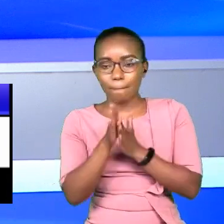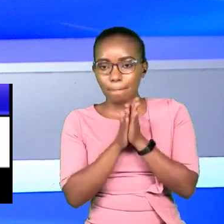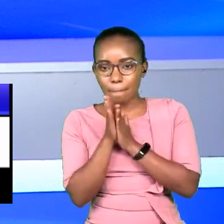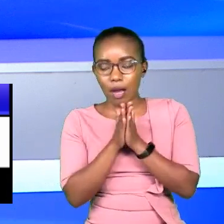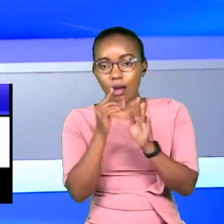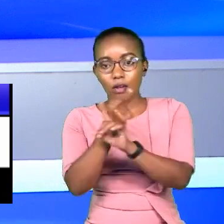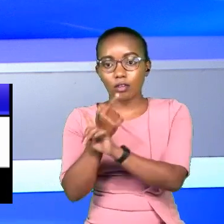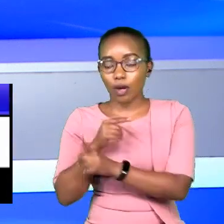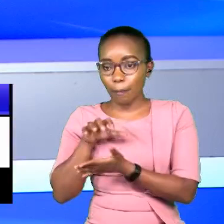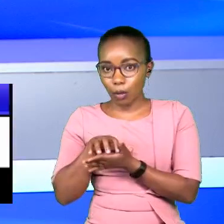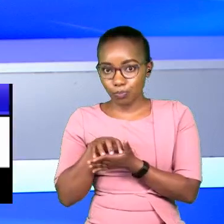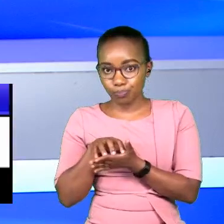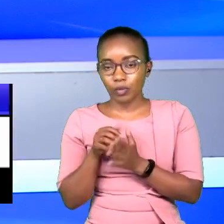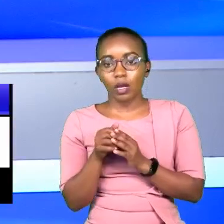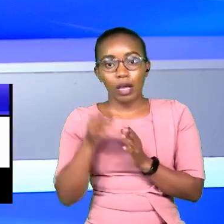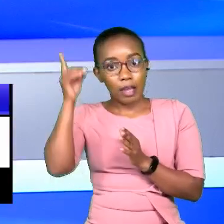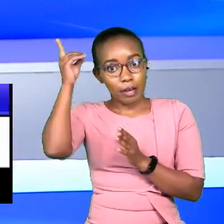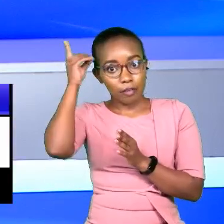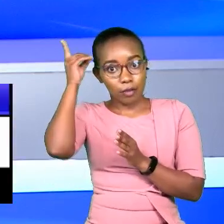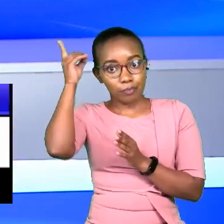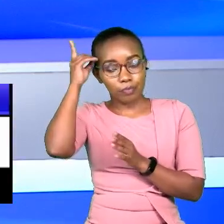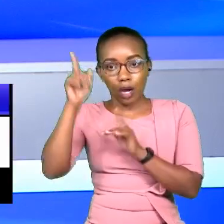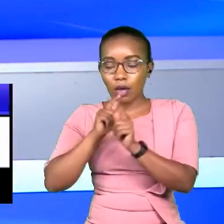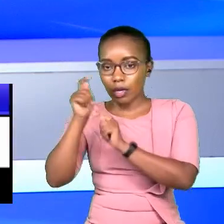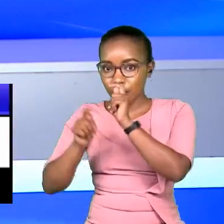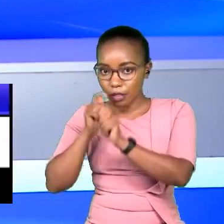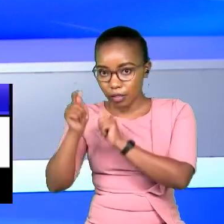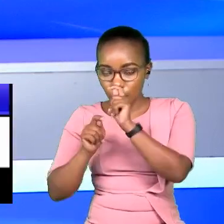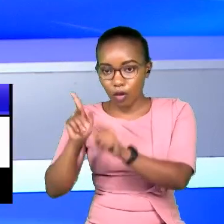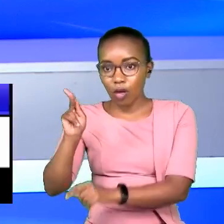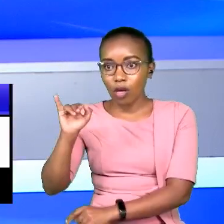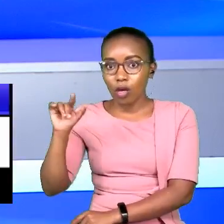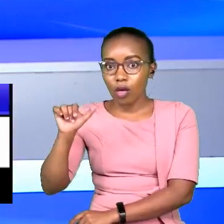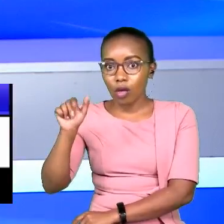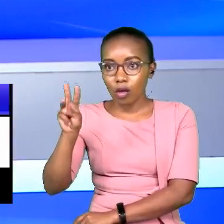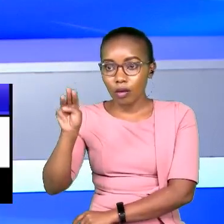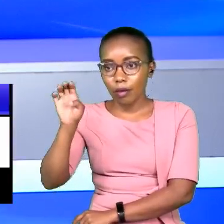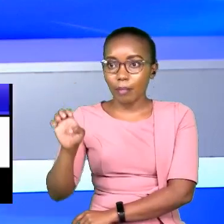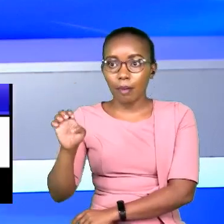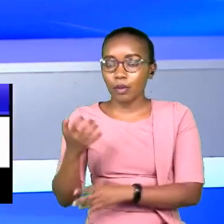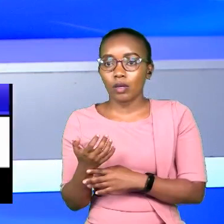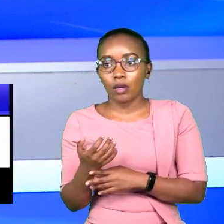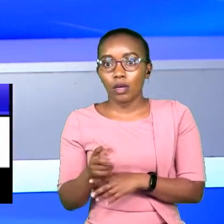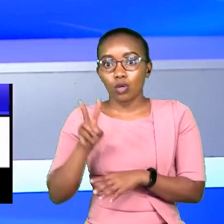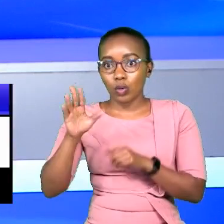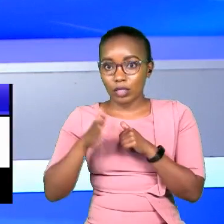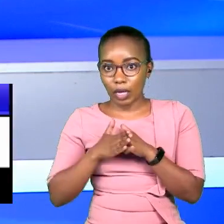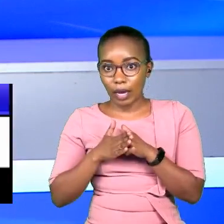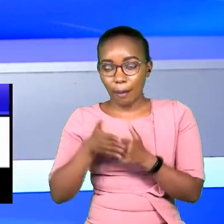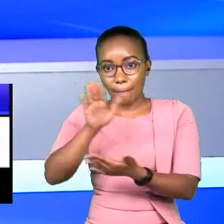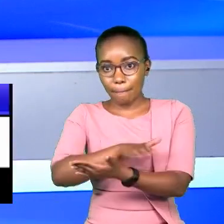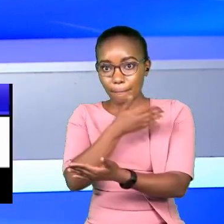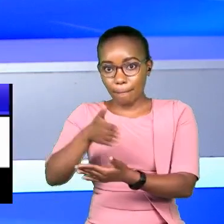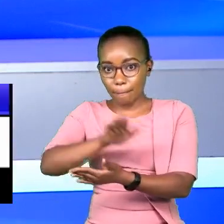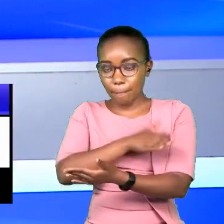various positions. Our very own David Kigame had a candid conversation with Rueben Kigame, having produced over 29 albums. His